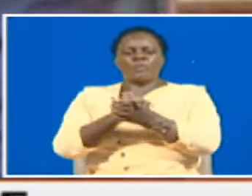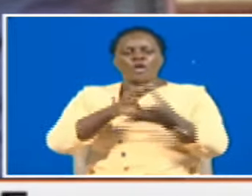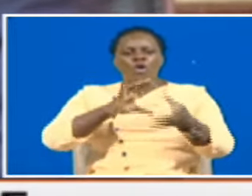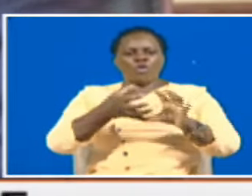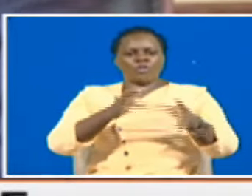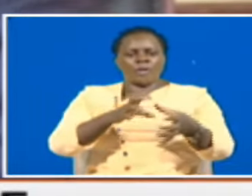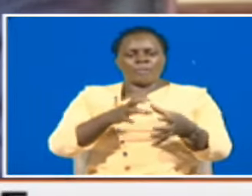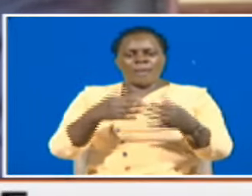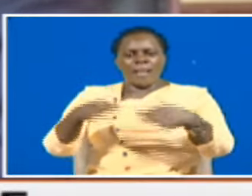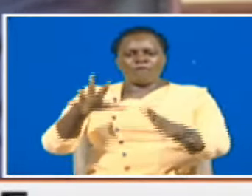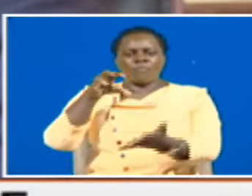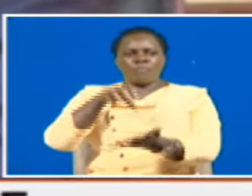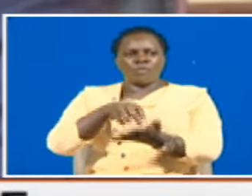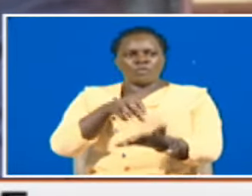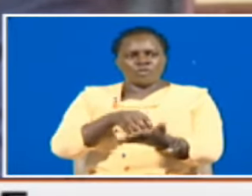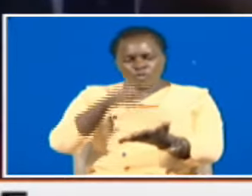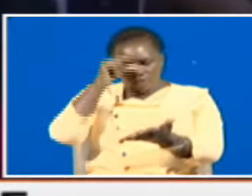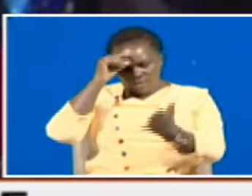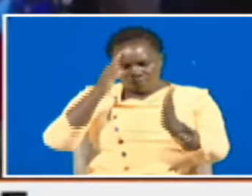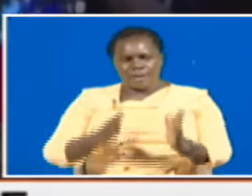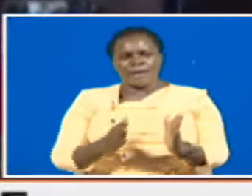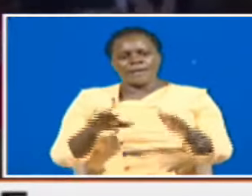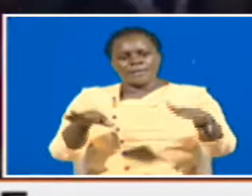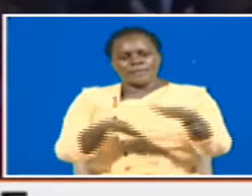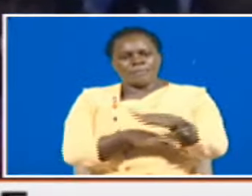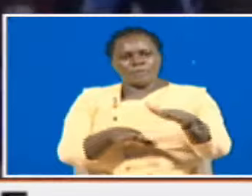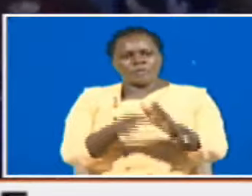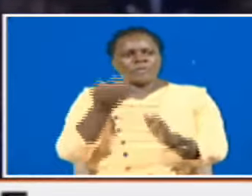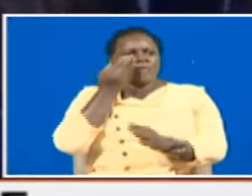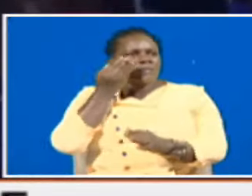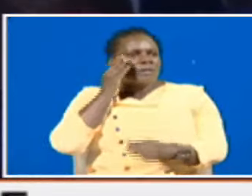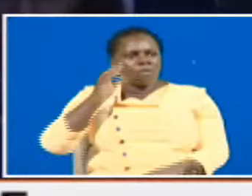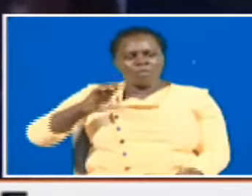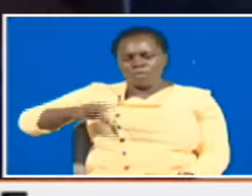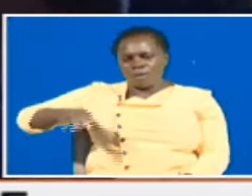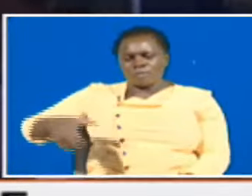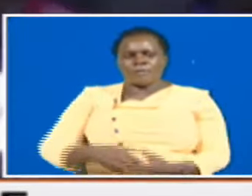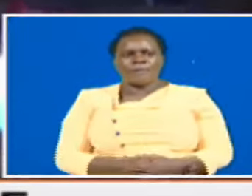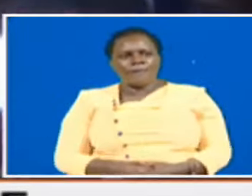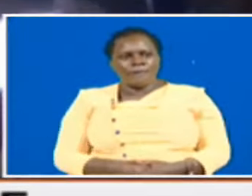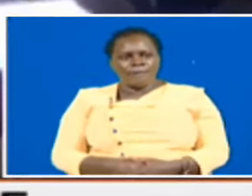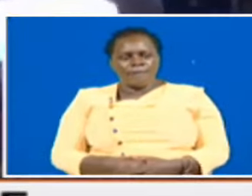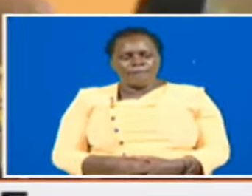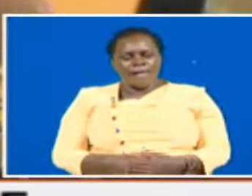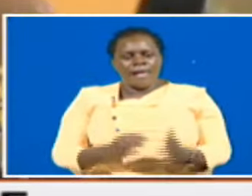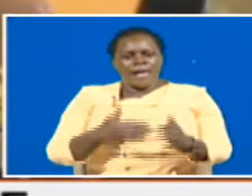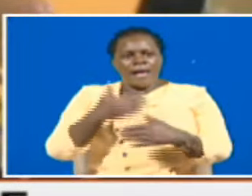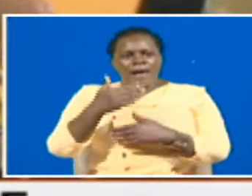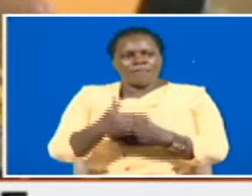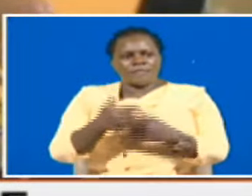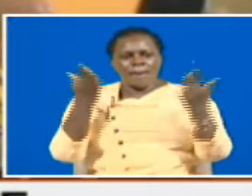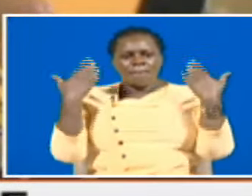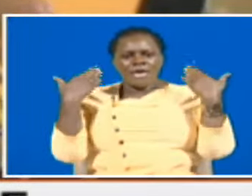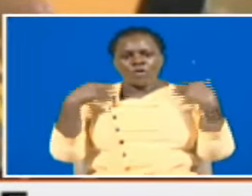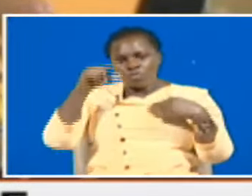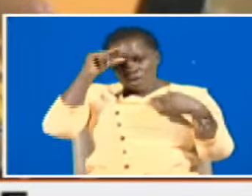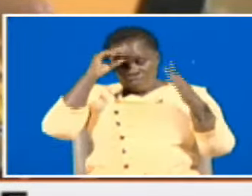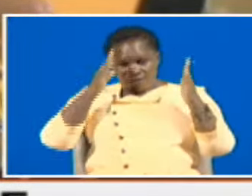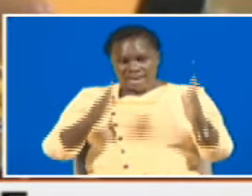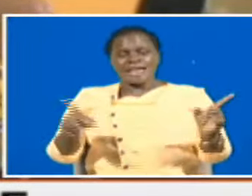automatically vacated the positions of the governor and deputy governor in Isiolo County. This ruling comes days after Meru Governor Kawera